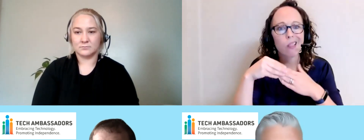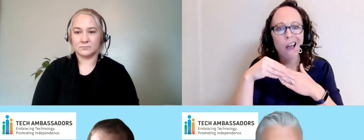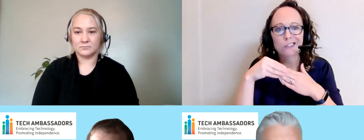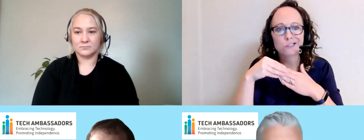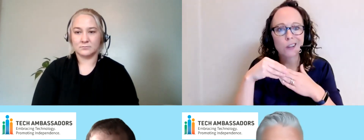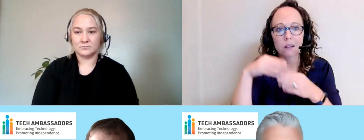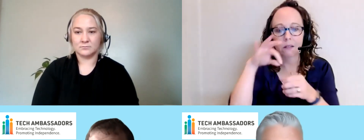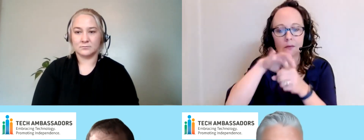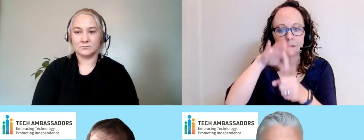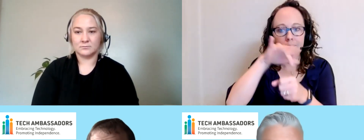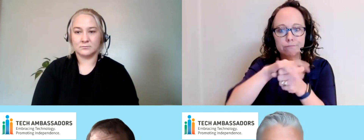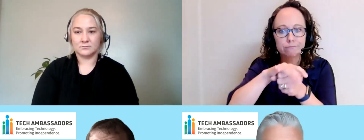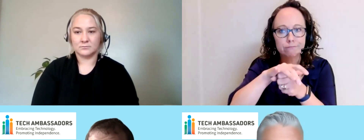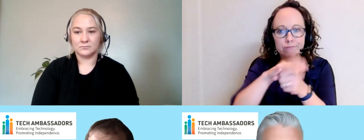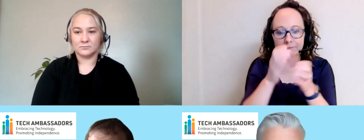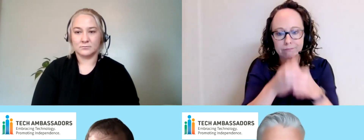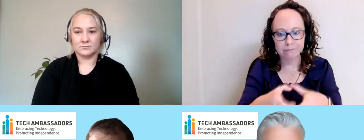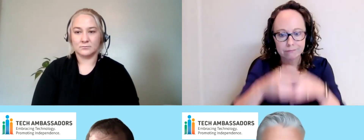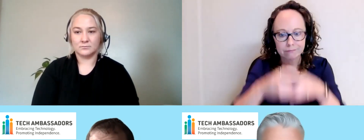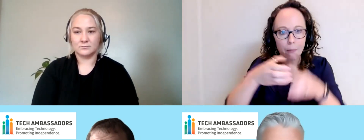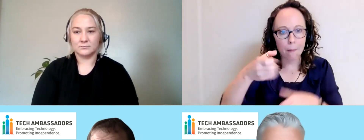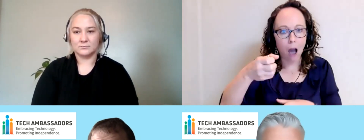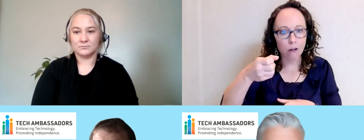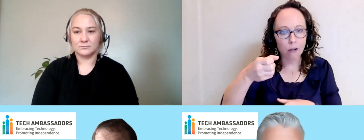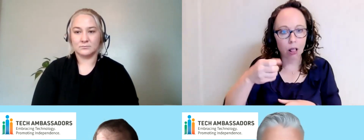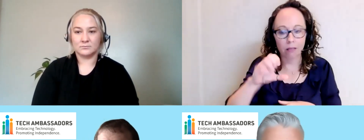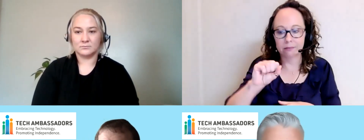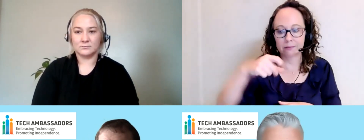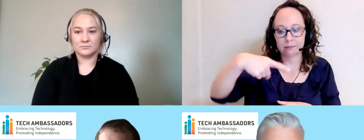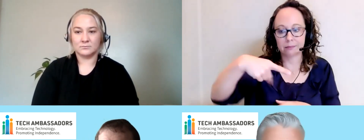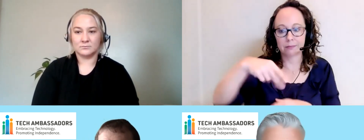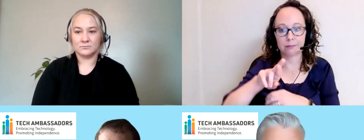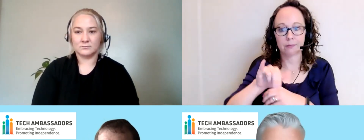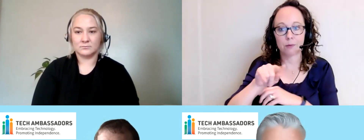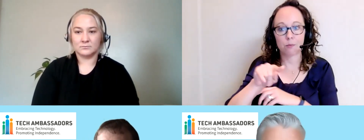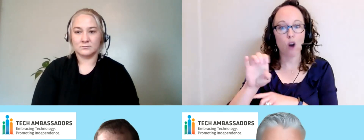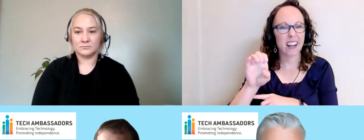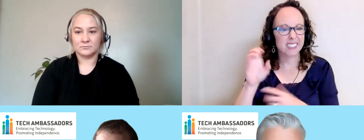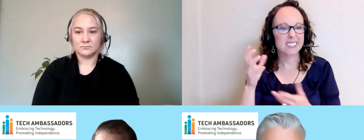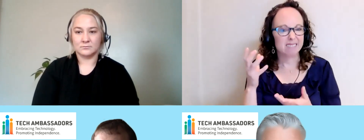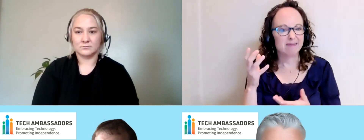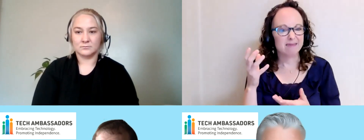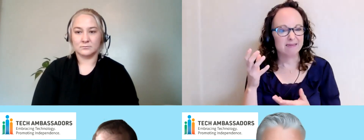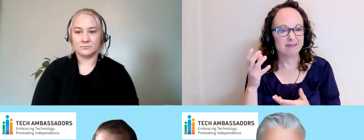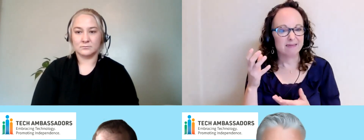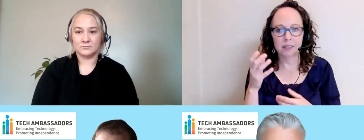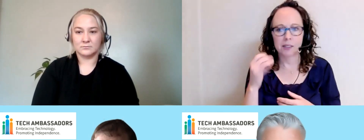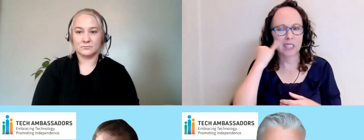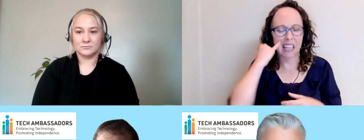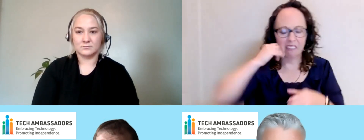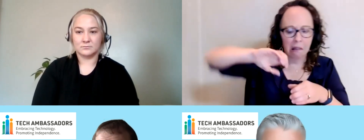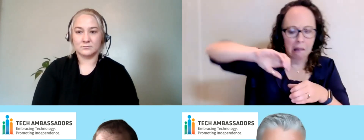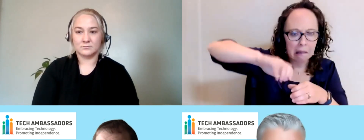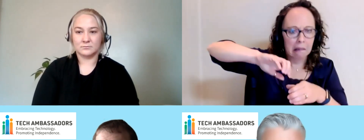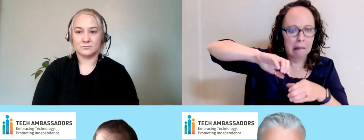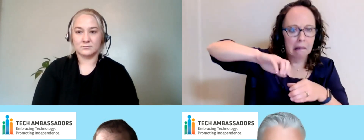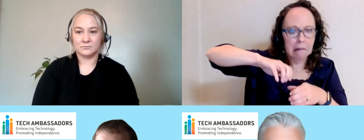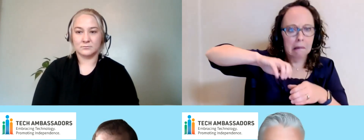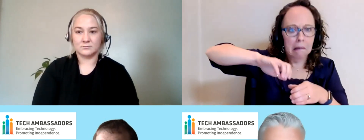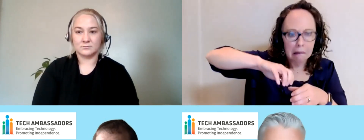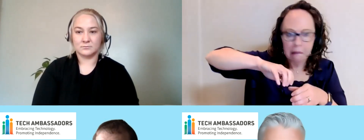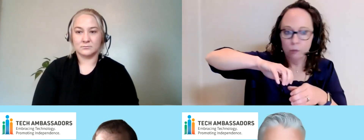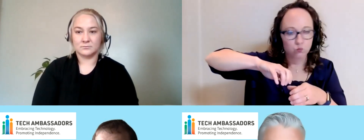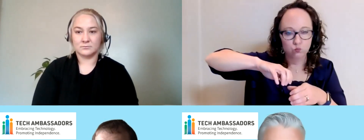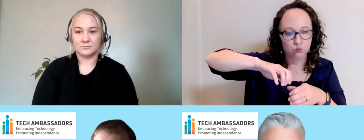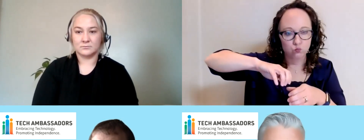even use it for those. So like if you don't have the hand strength to turn,